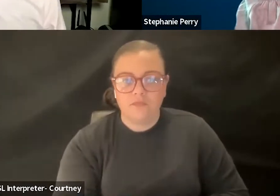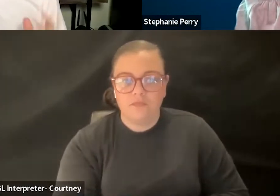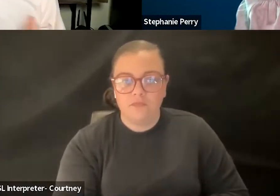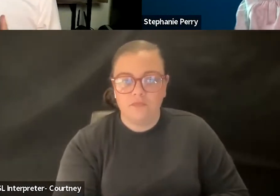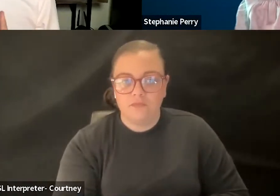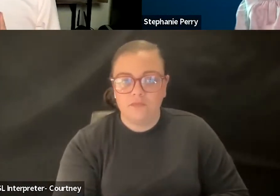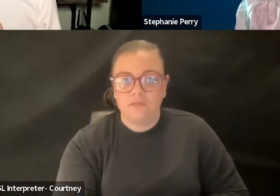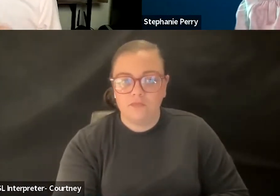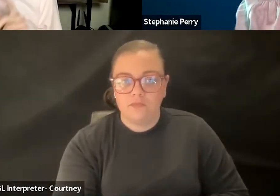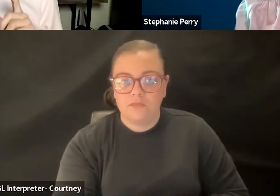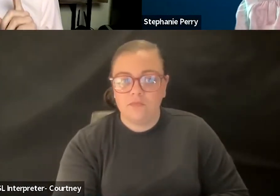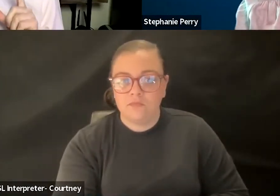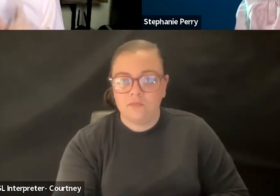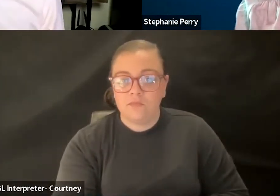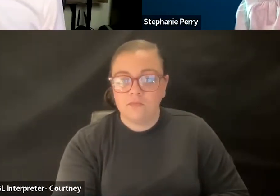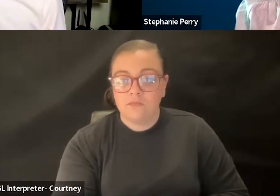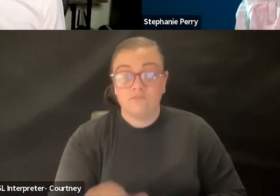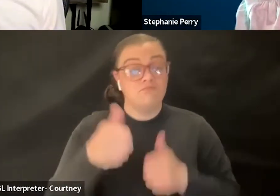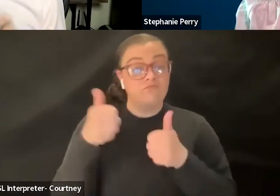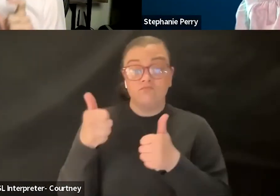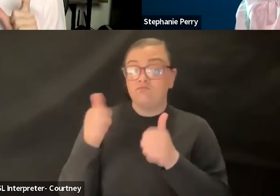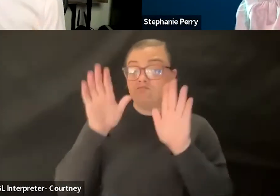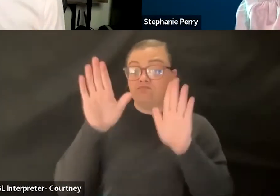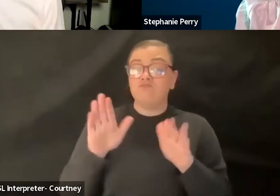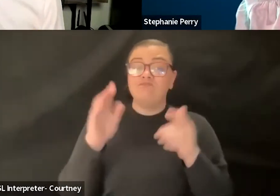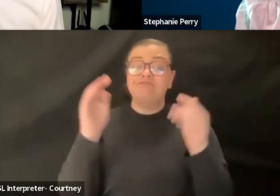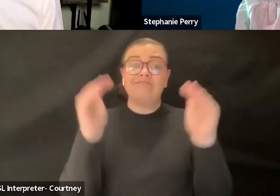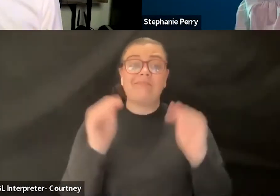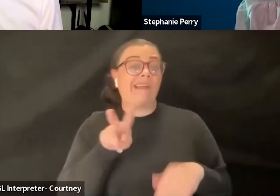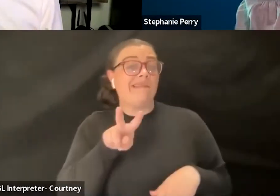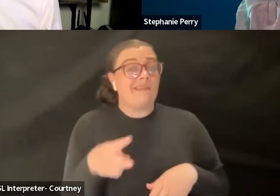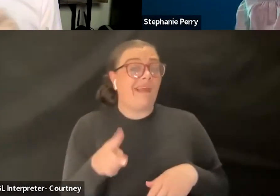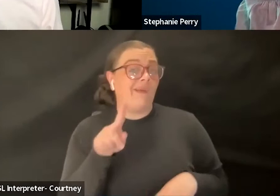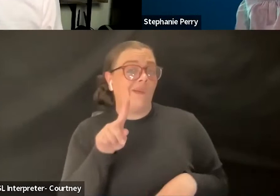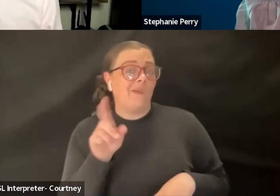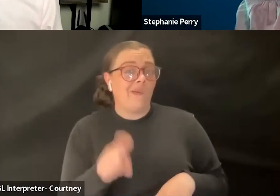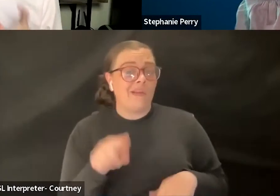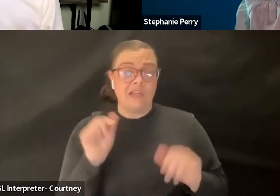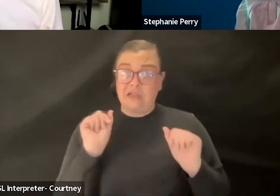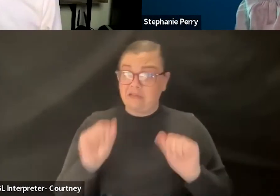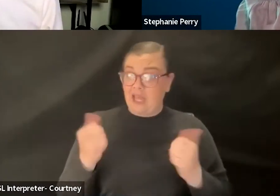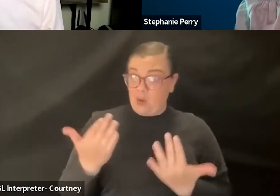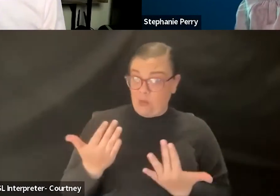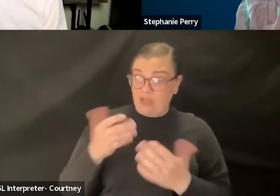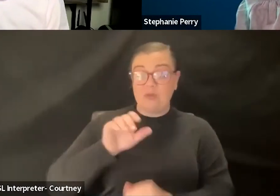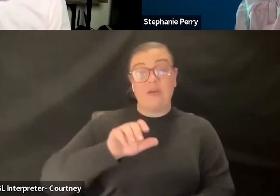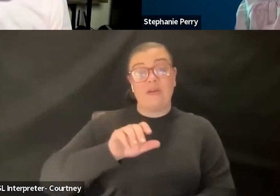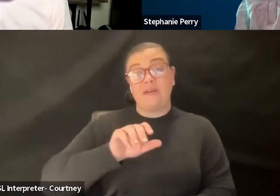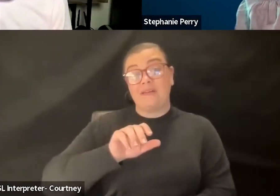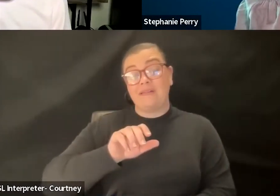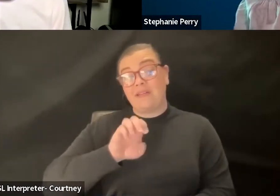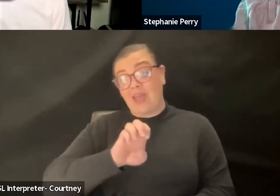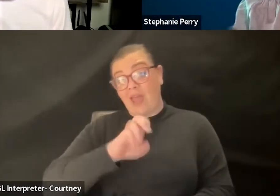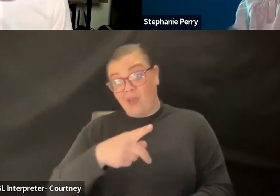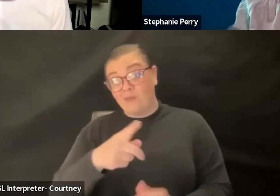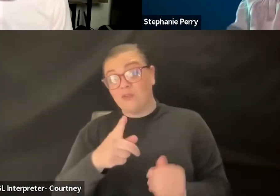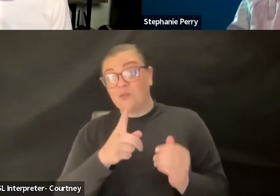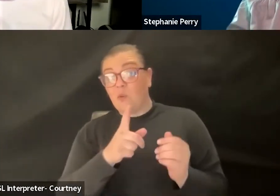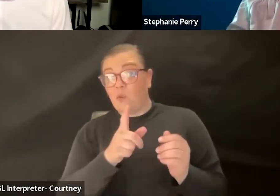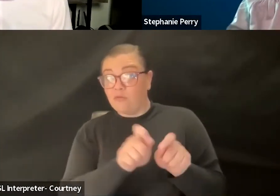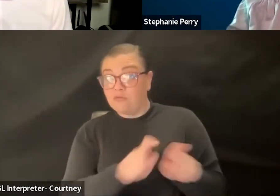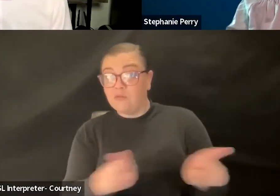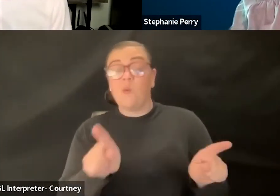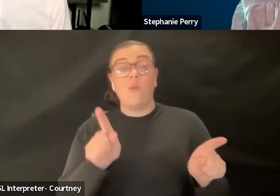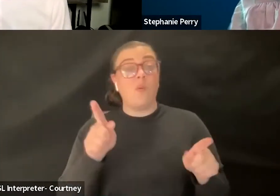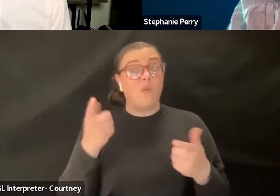Great. Next question. Can I wait until the episode airs or the film is released to file an upgrade claim? That's a